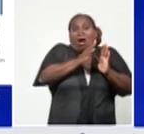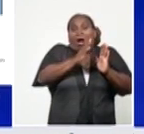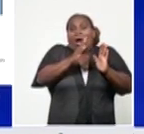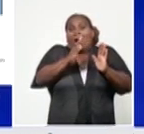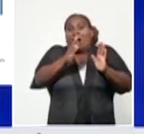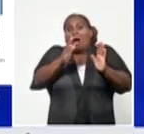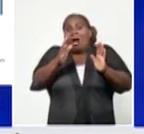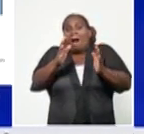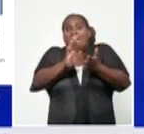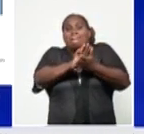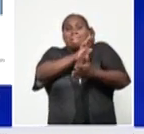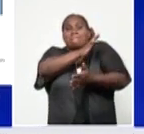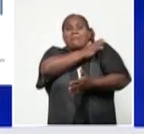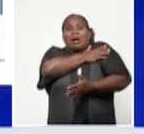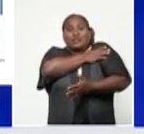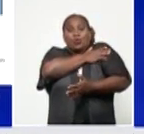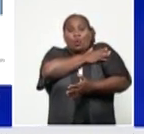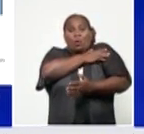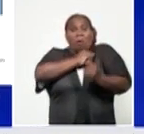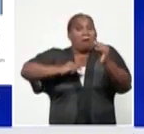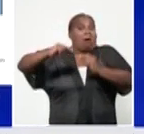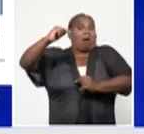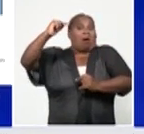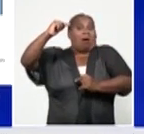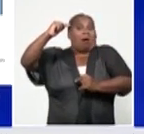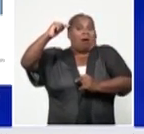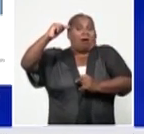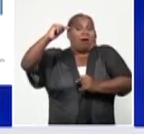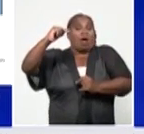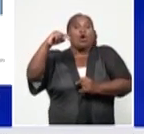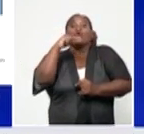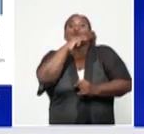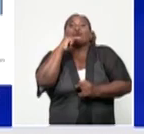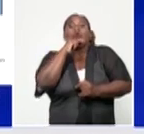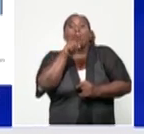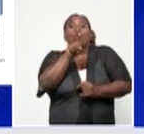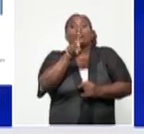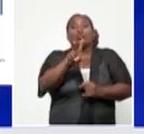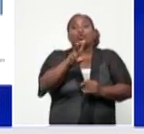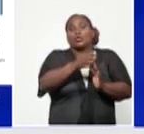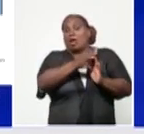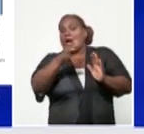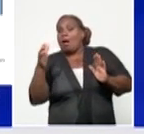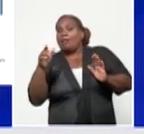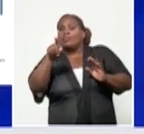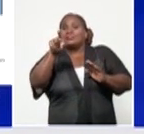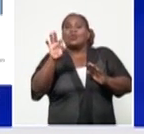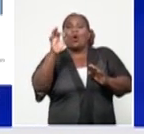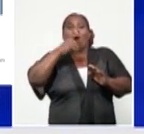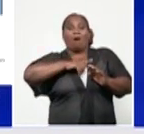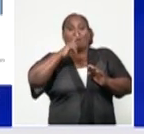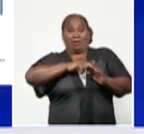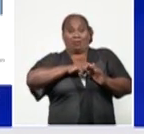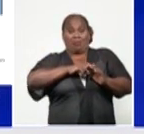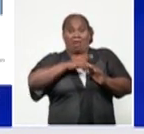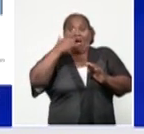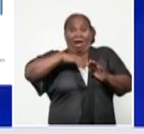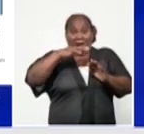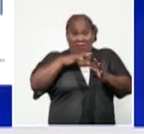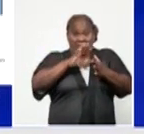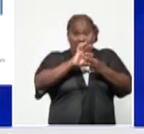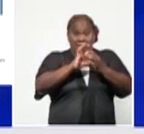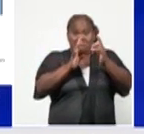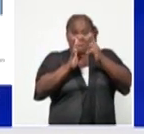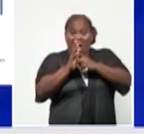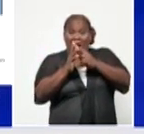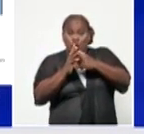peak between the 12th and 18th of April, as highlighted in red, with the highest number of cases reported in April and